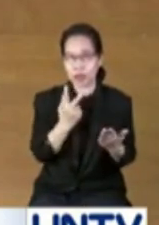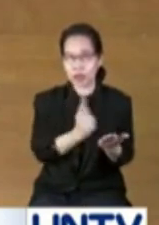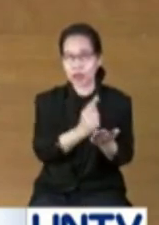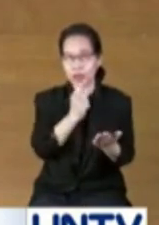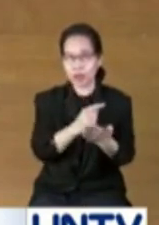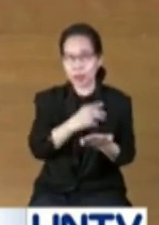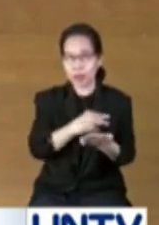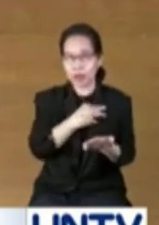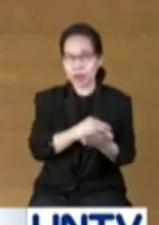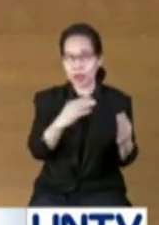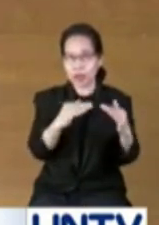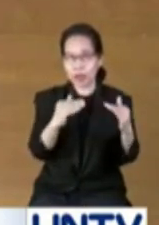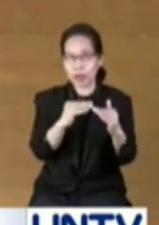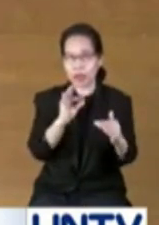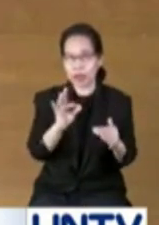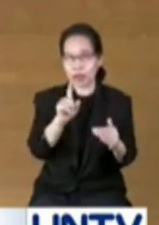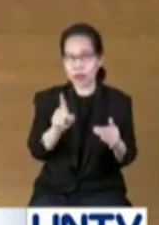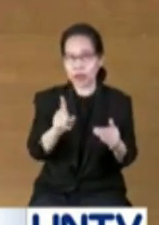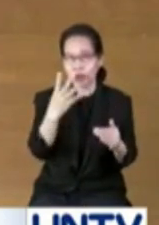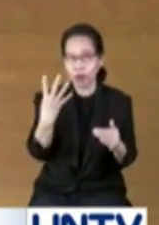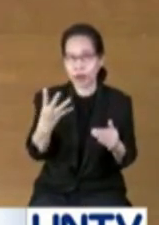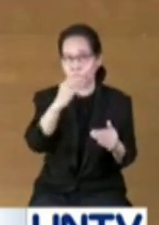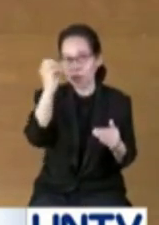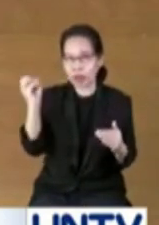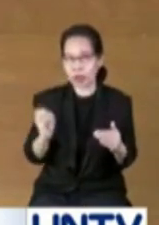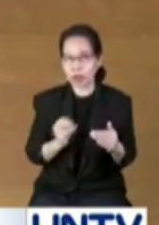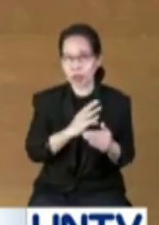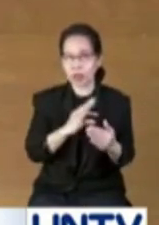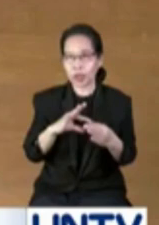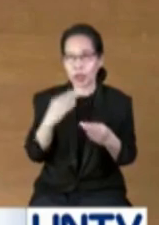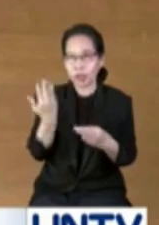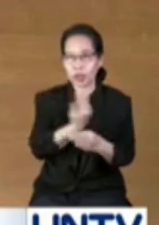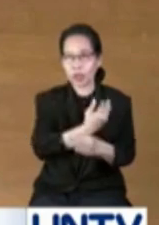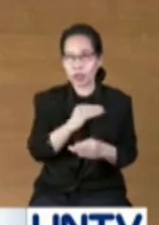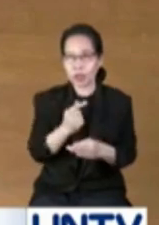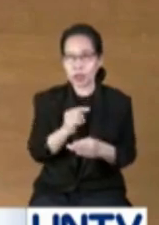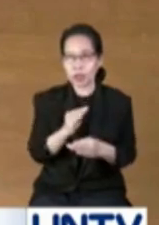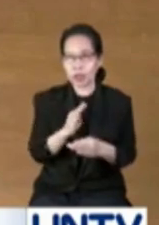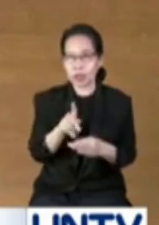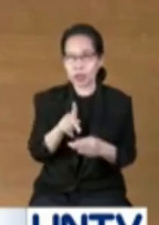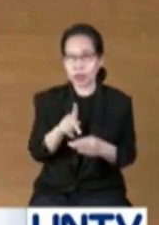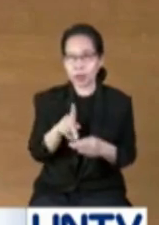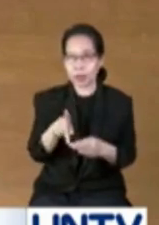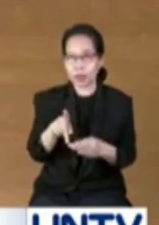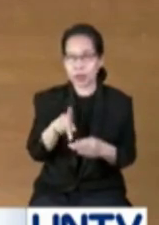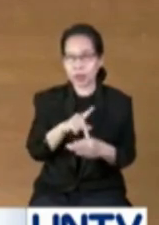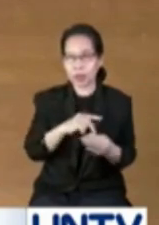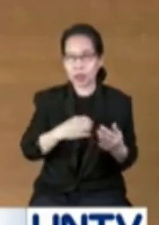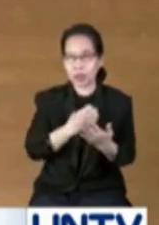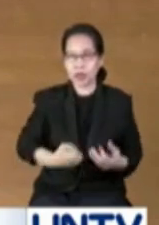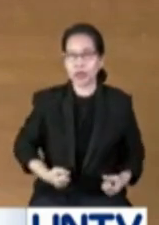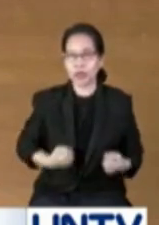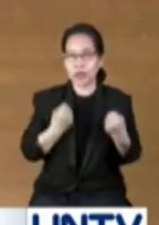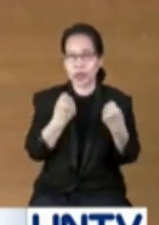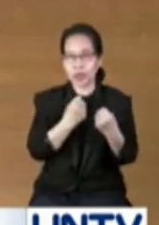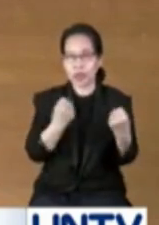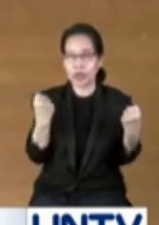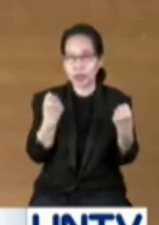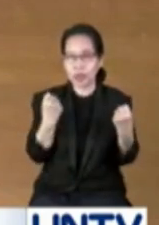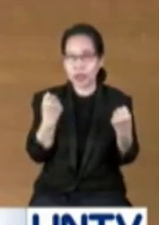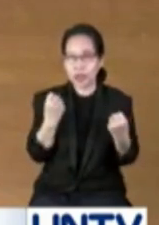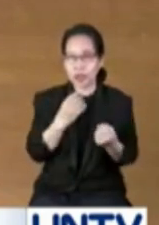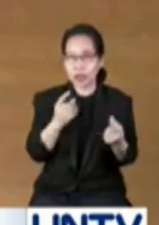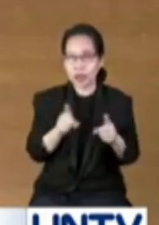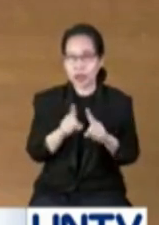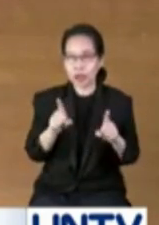of 9.4% of our GDP. The economy is revived and rejuvenated, backstopped by